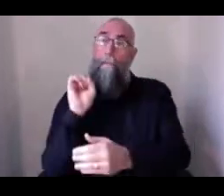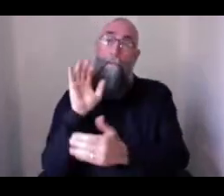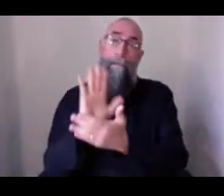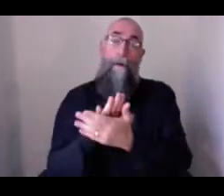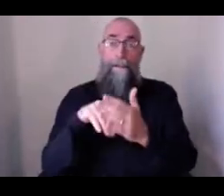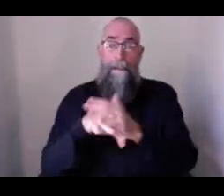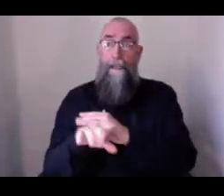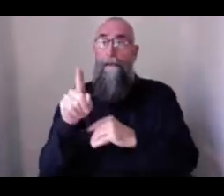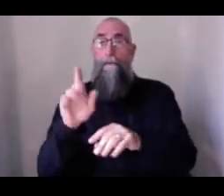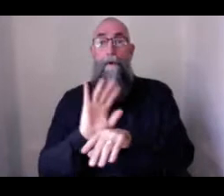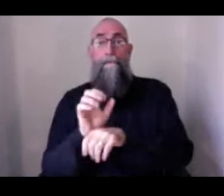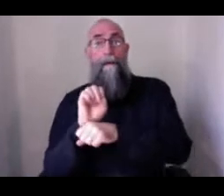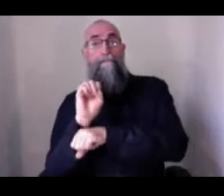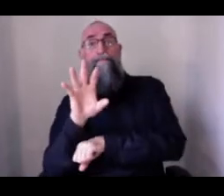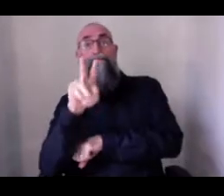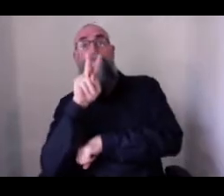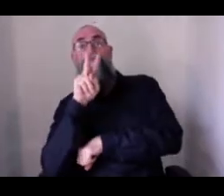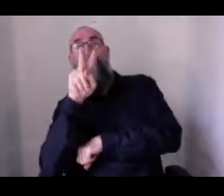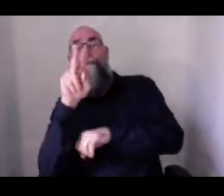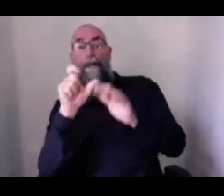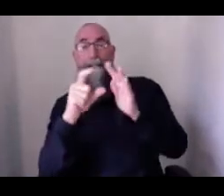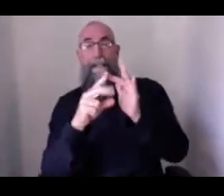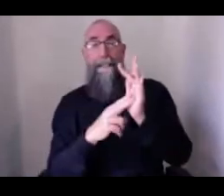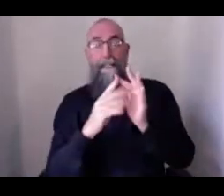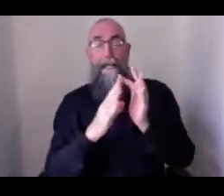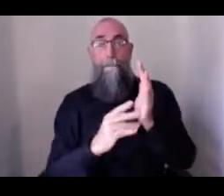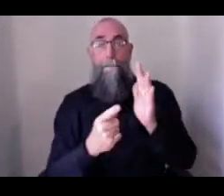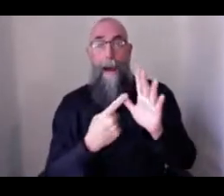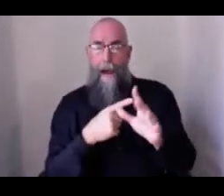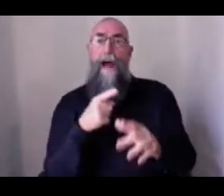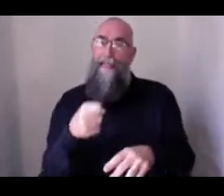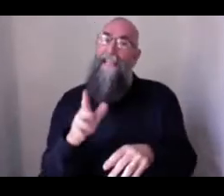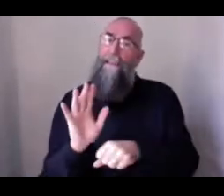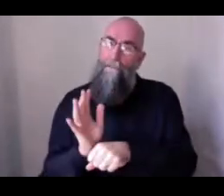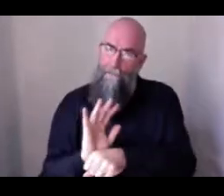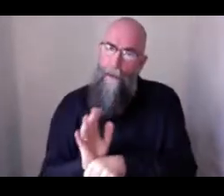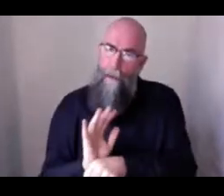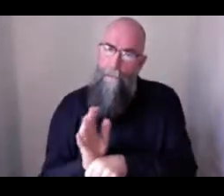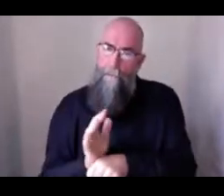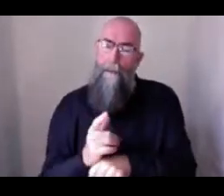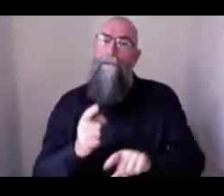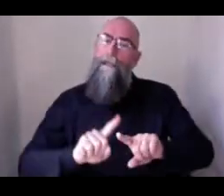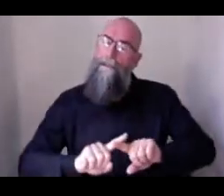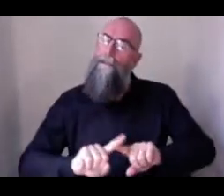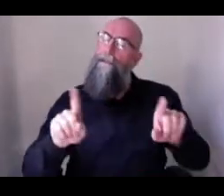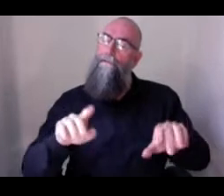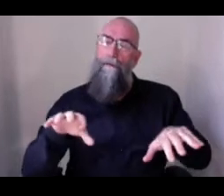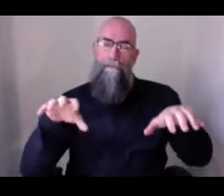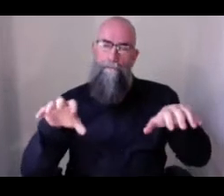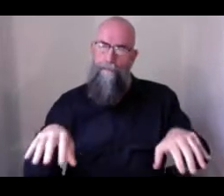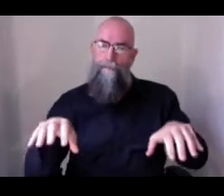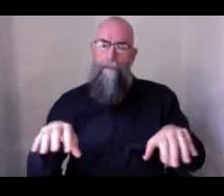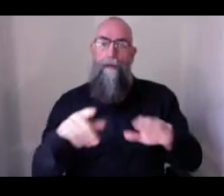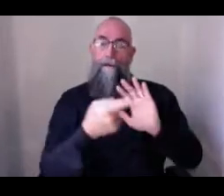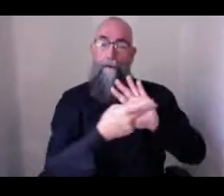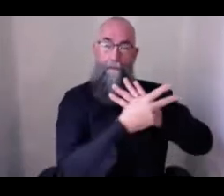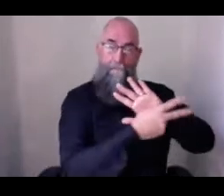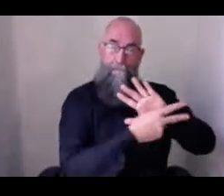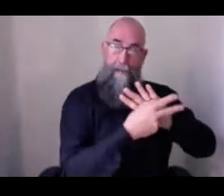think that would be eligible, yes, if you're wanting to get funding to make a sort of aspect of the work, a video aspect of the theatre